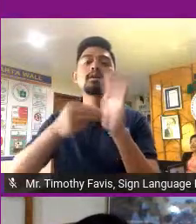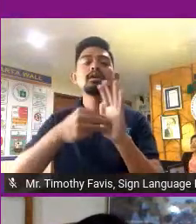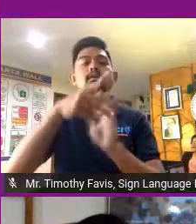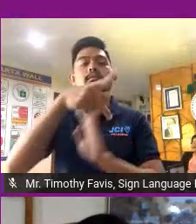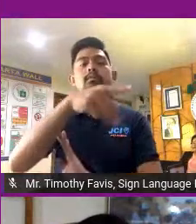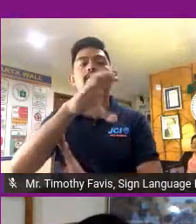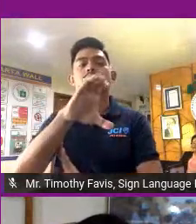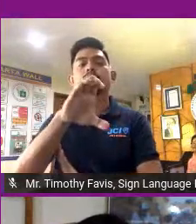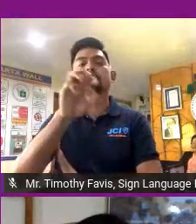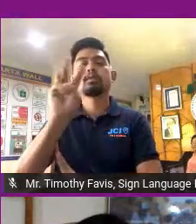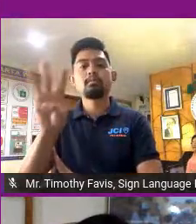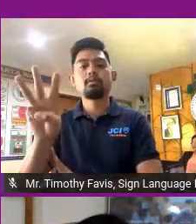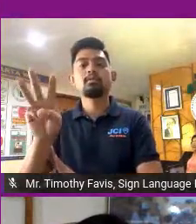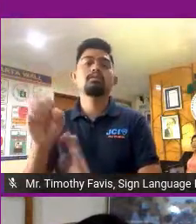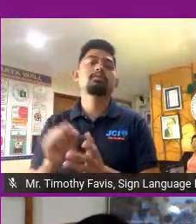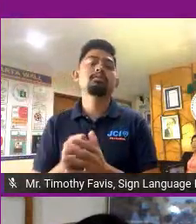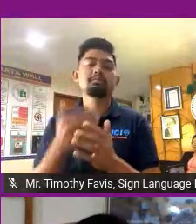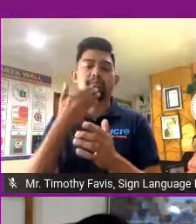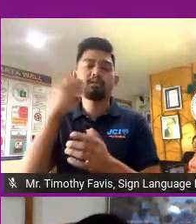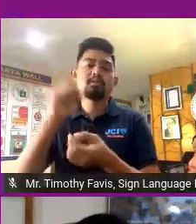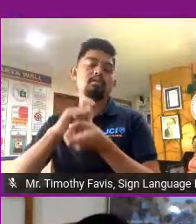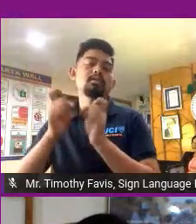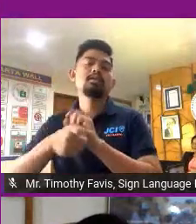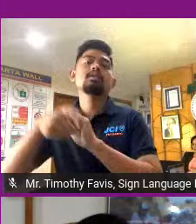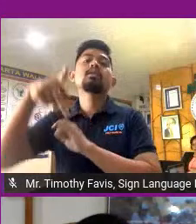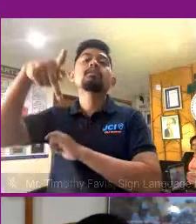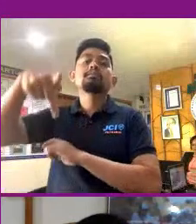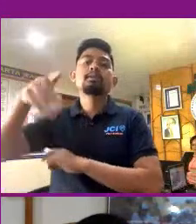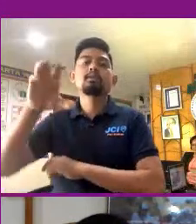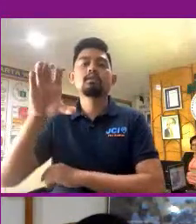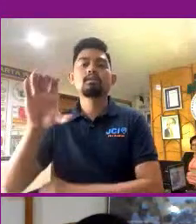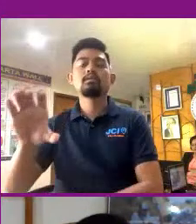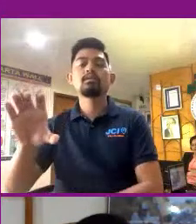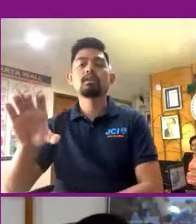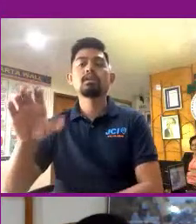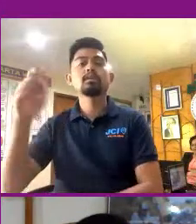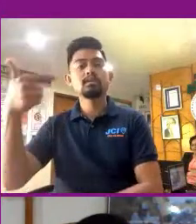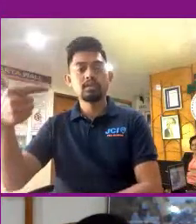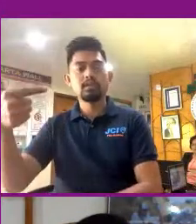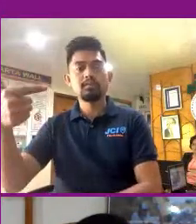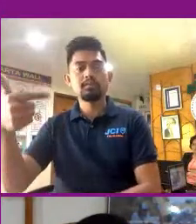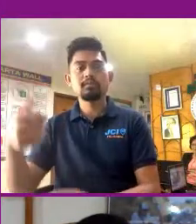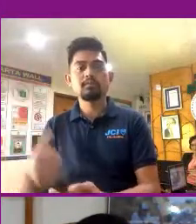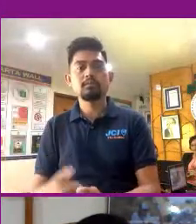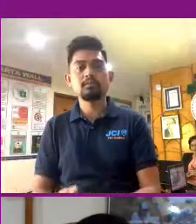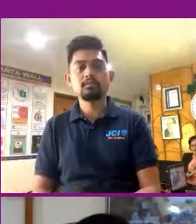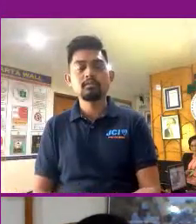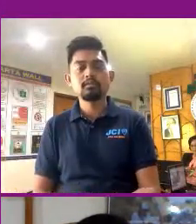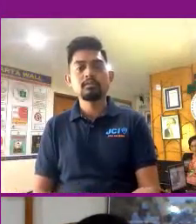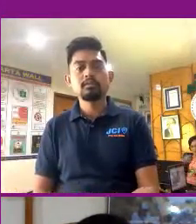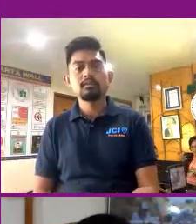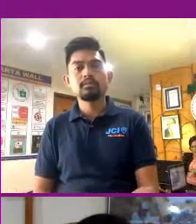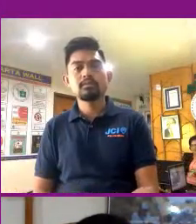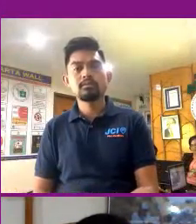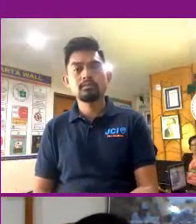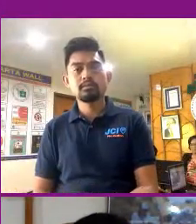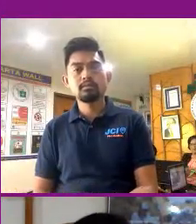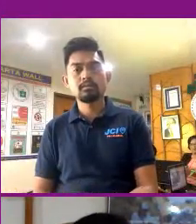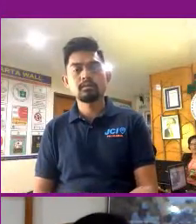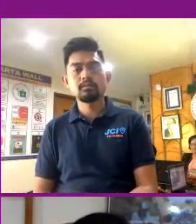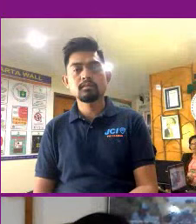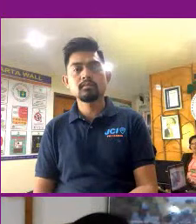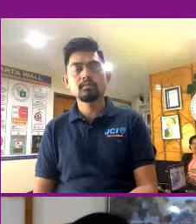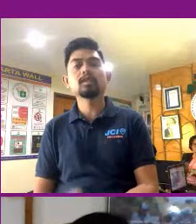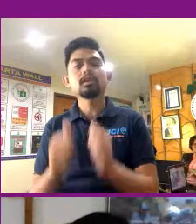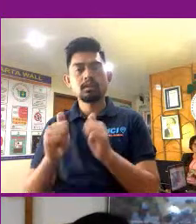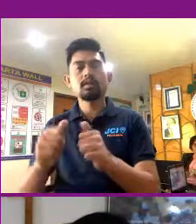pag pagdating sa ano, pagdating sa mga ano, pwede naman niya na